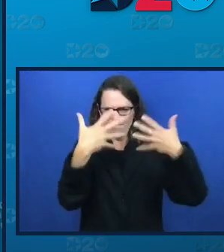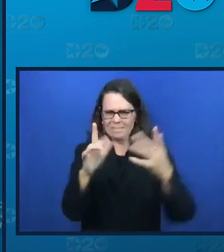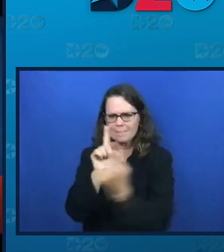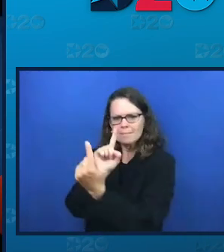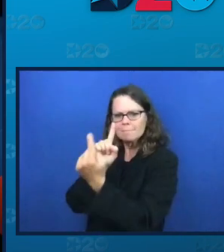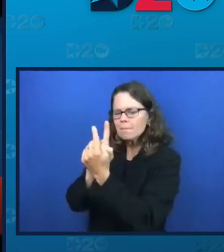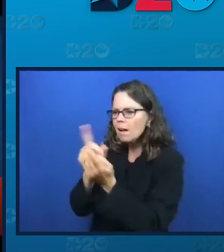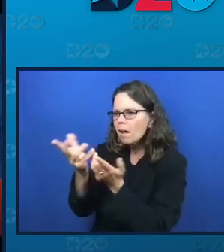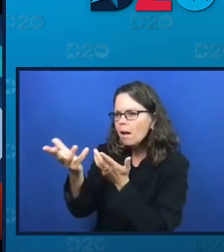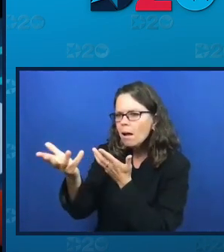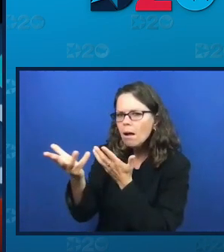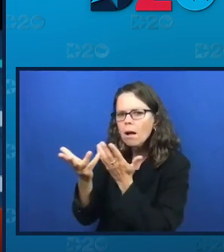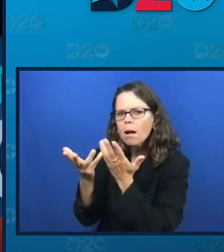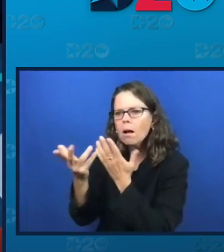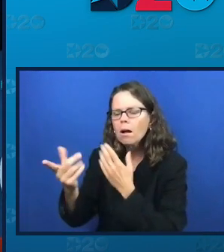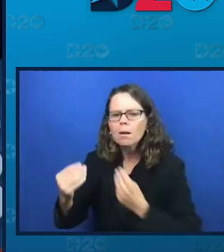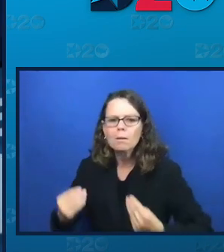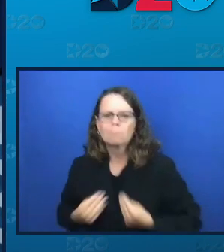Harrington.